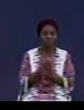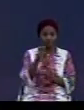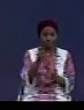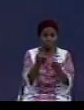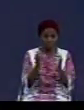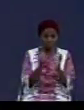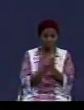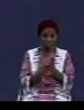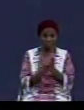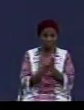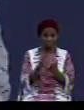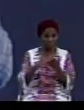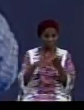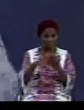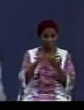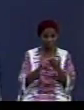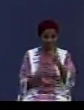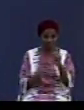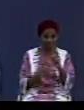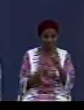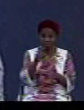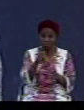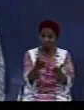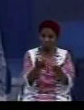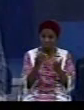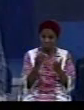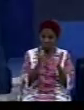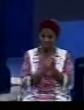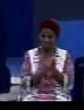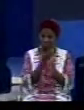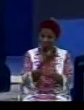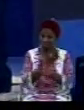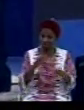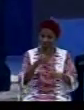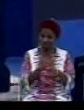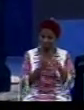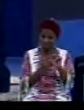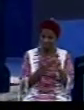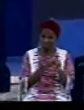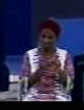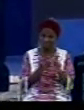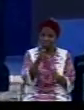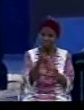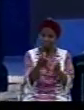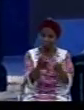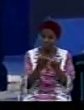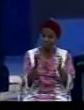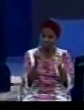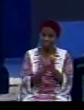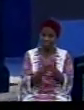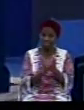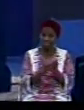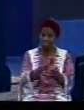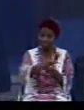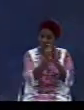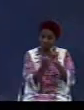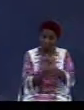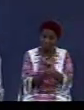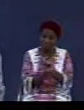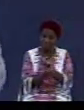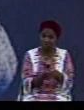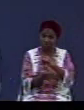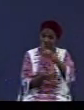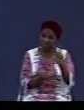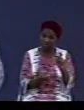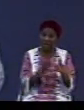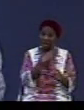forgiveness. You want that freedom. You want that transformation. And